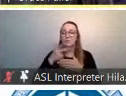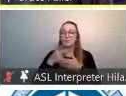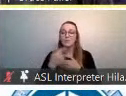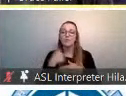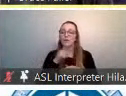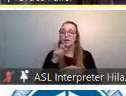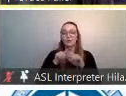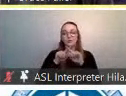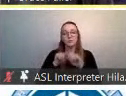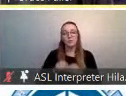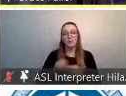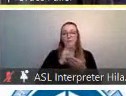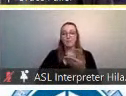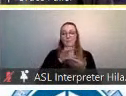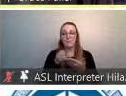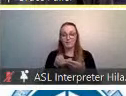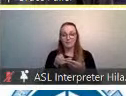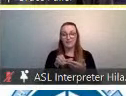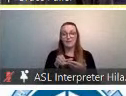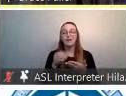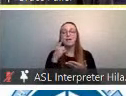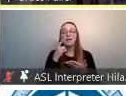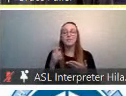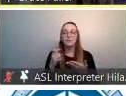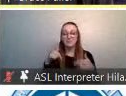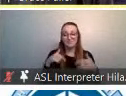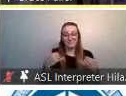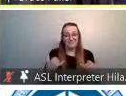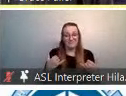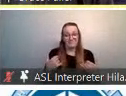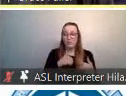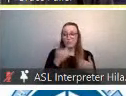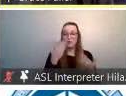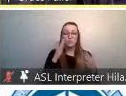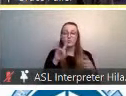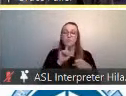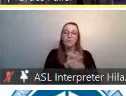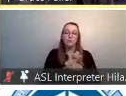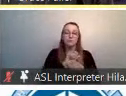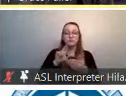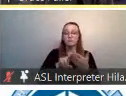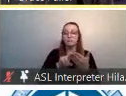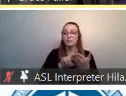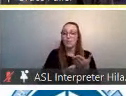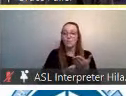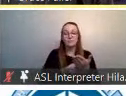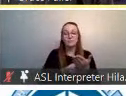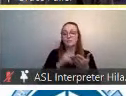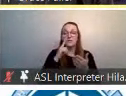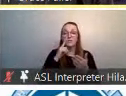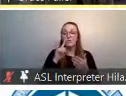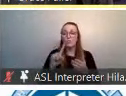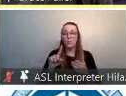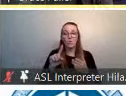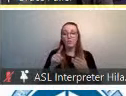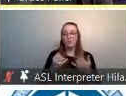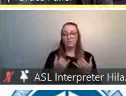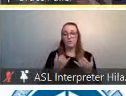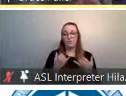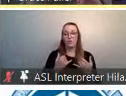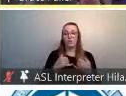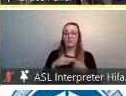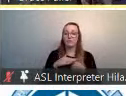on capacity, because at this point we don't know actual enrollments in this 4 subsector. So we